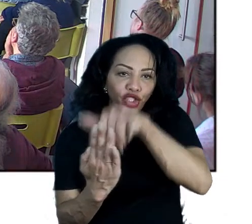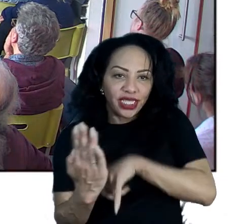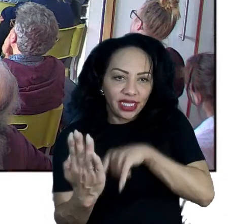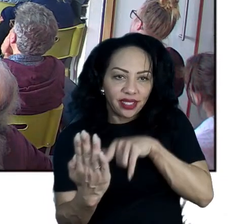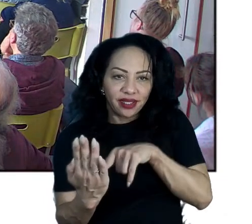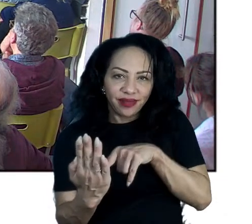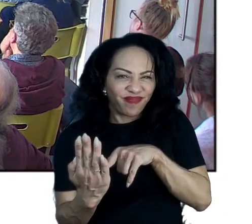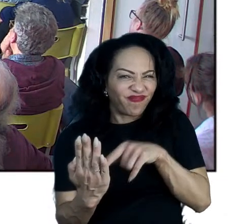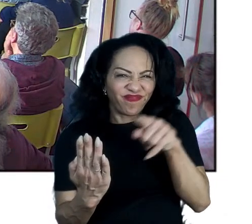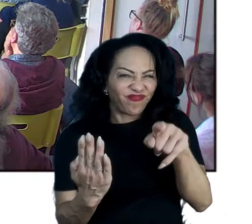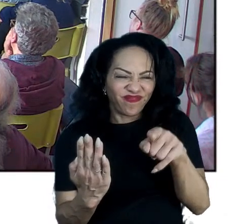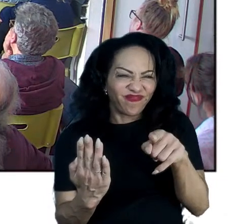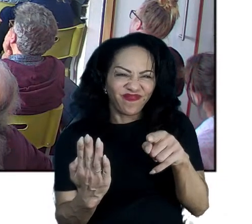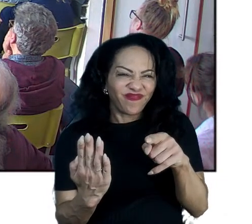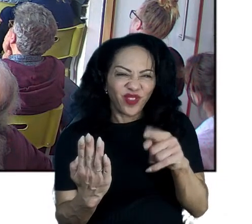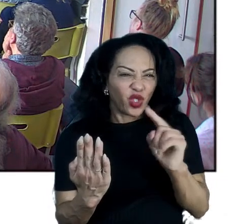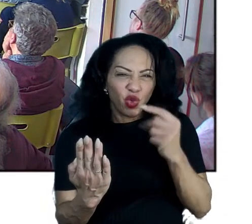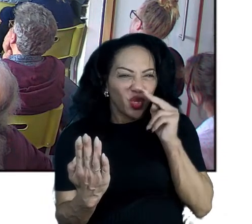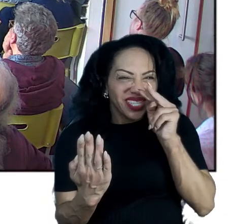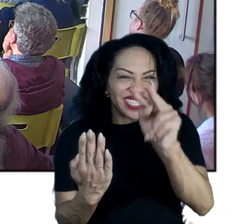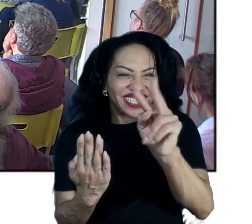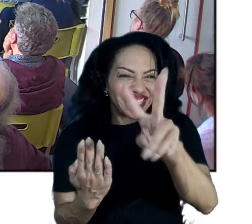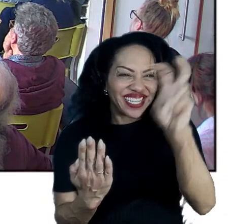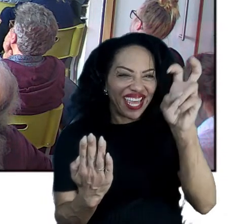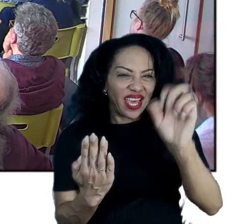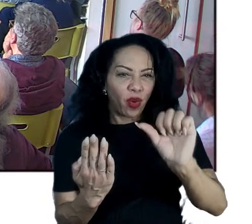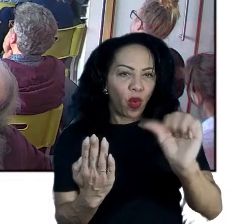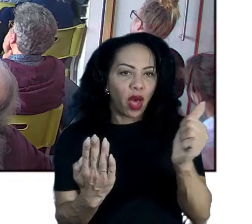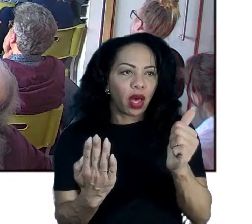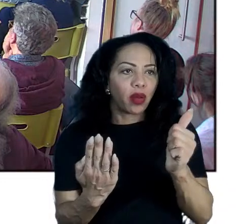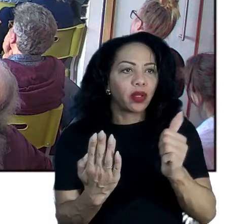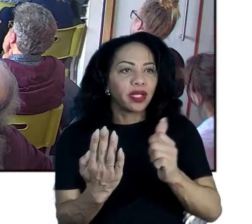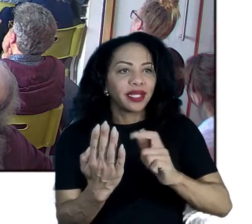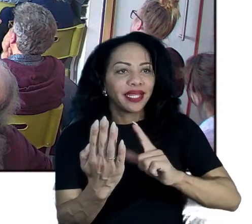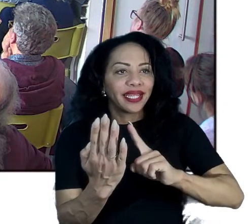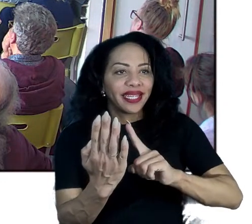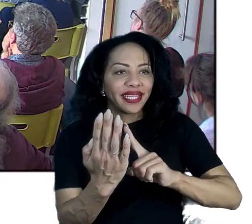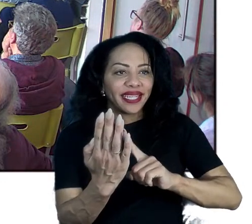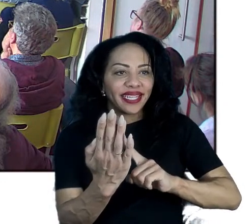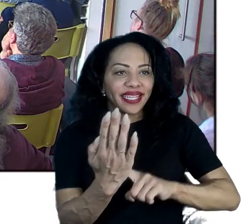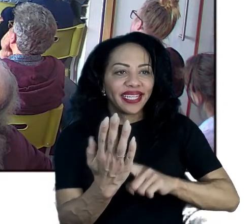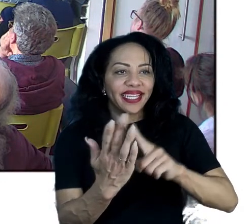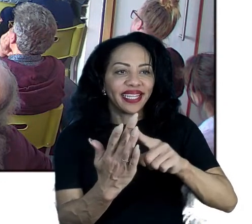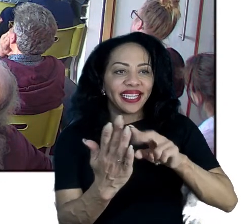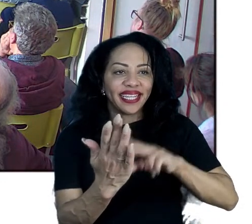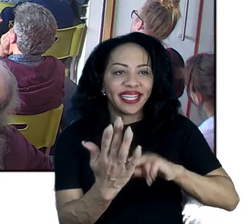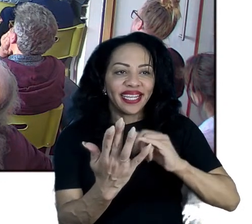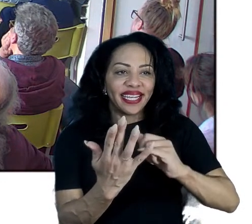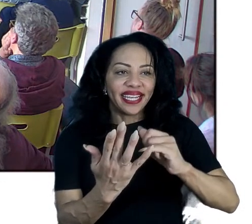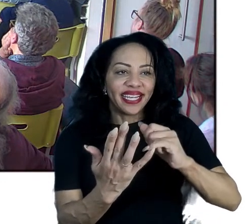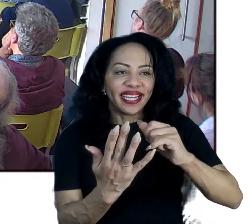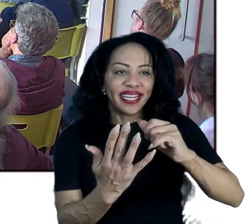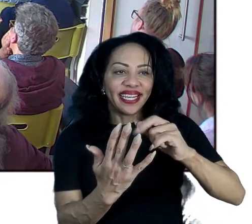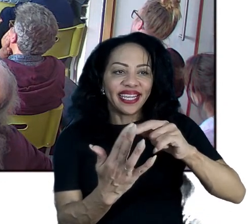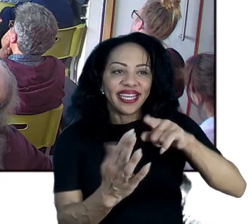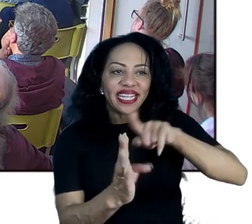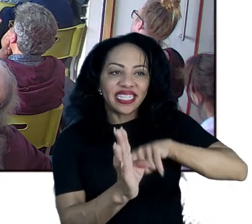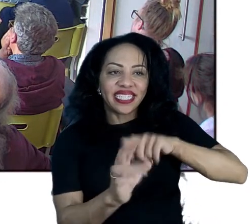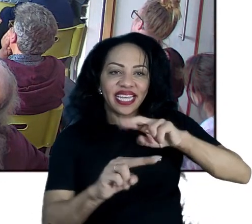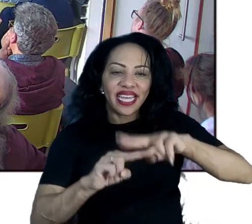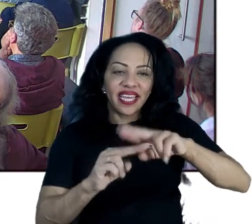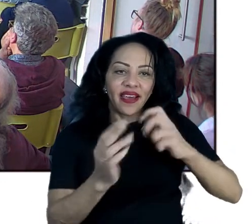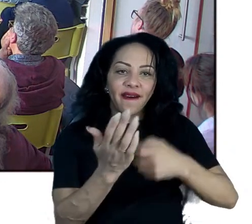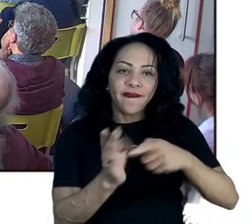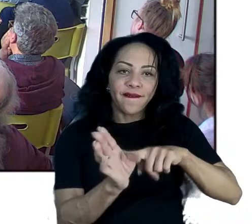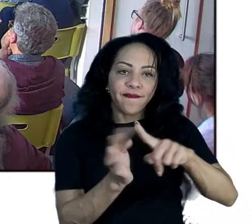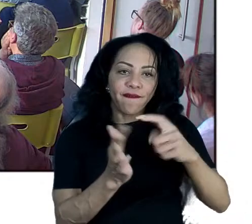the images that I shared, but Lindsay Fryer, who was gallery educator at the time, talked about how she had hundreds of them,